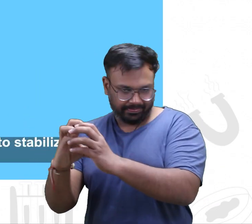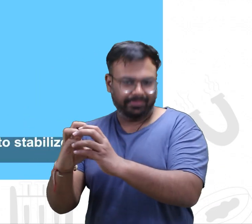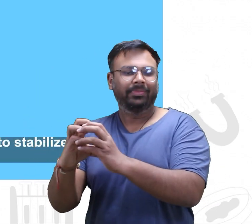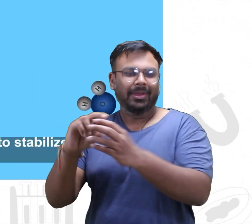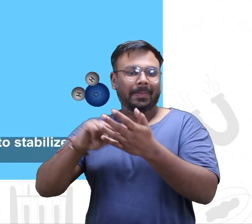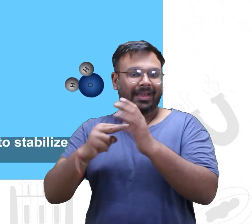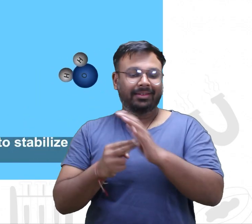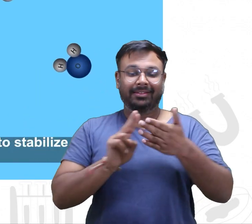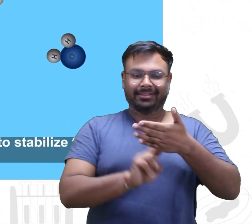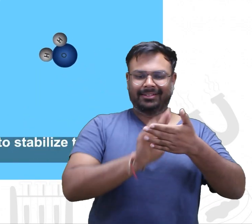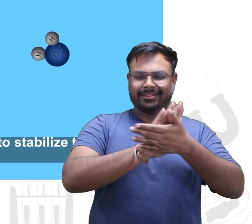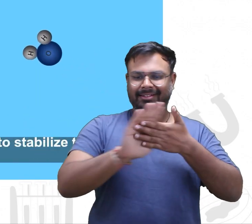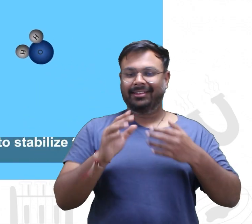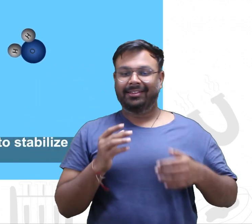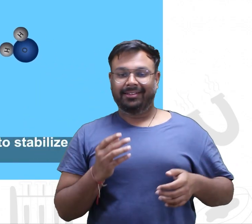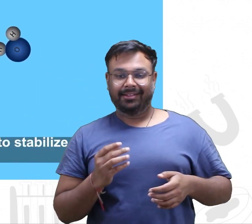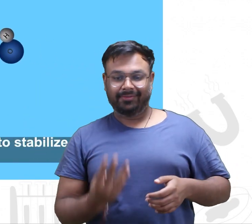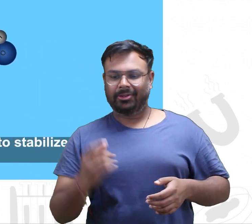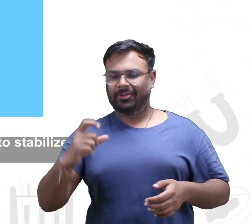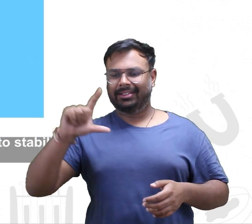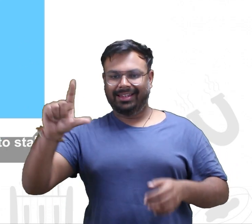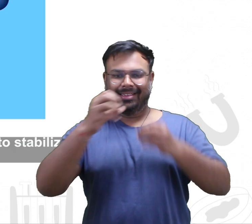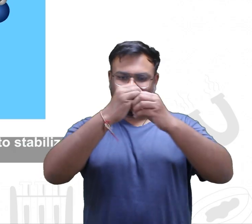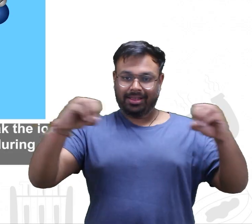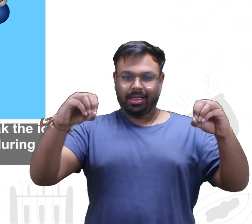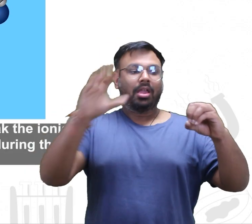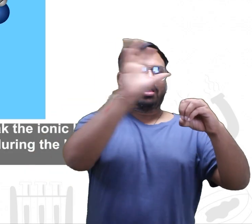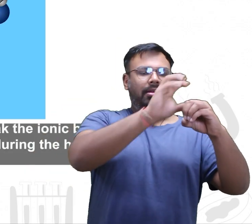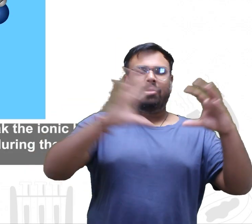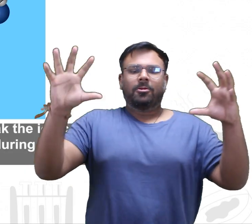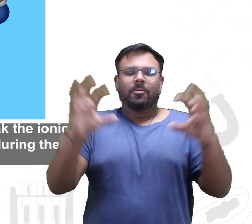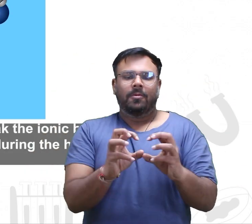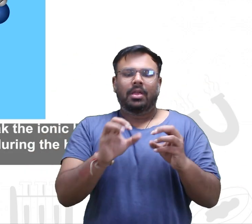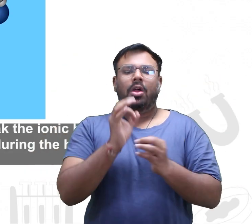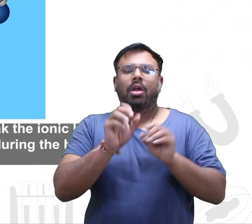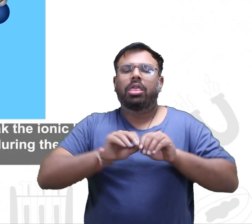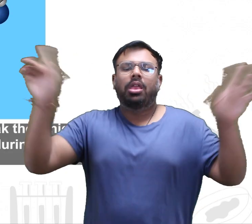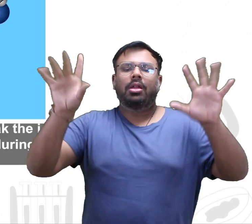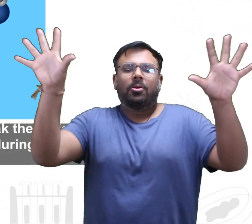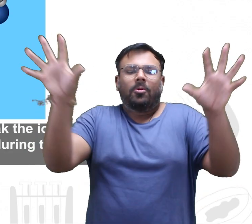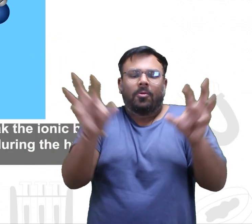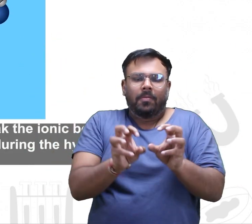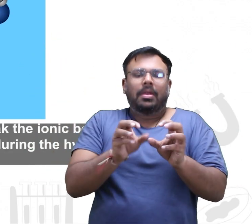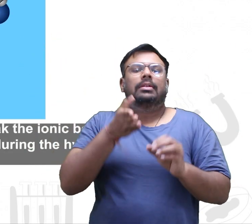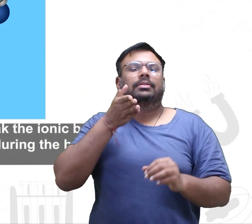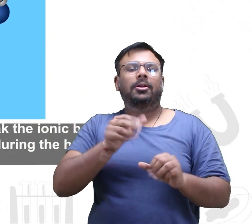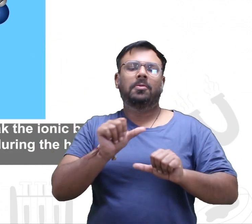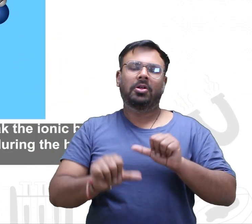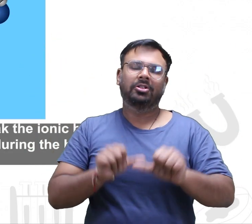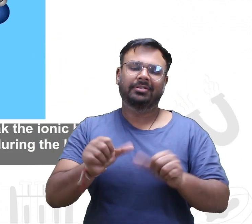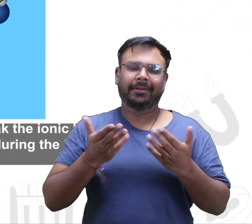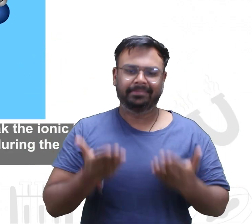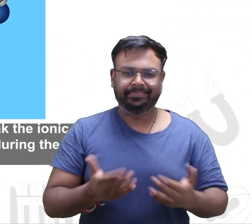surrounding in order to stabilize the ions. Energy balance. In this case, the energy required to break the ionic